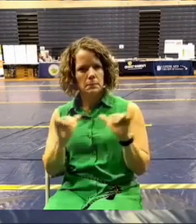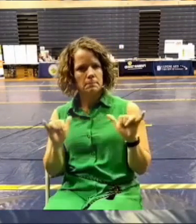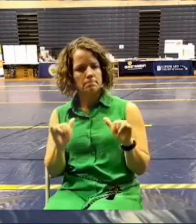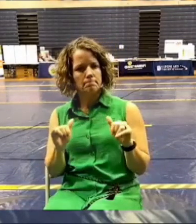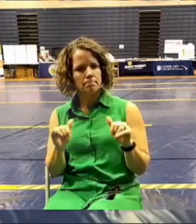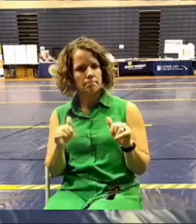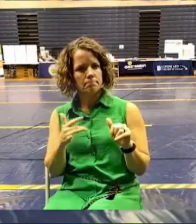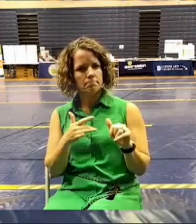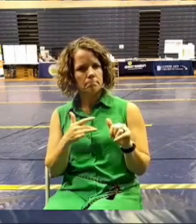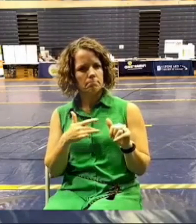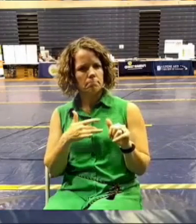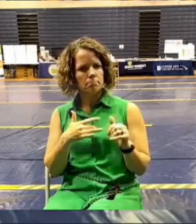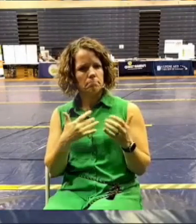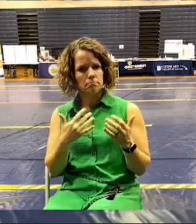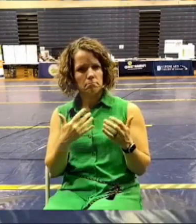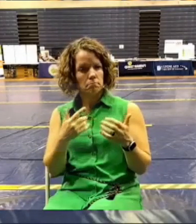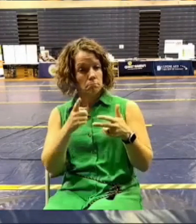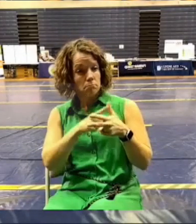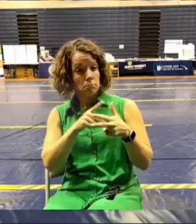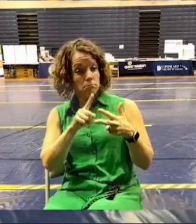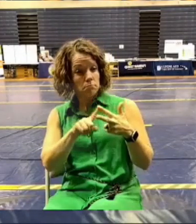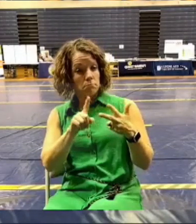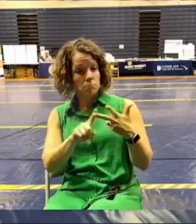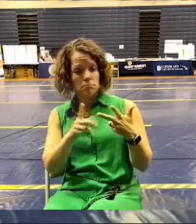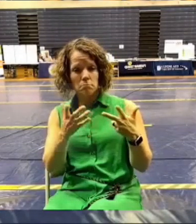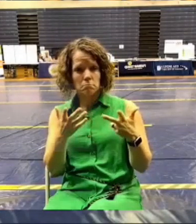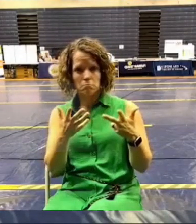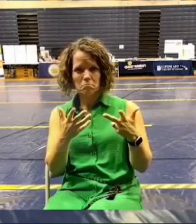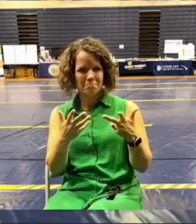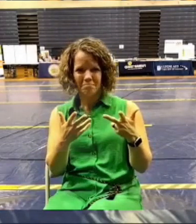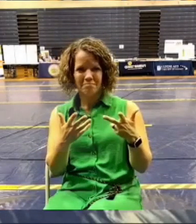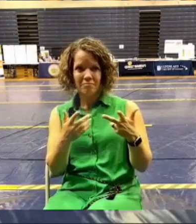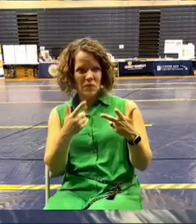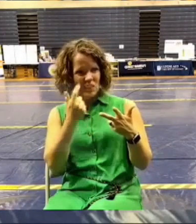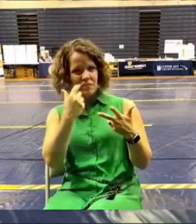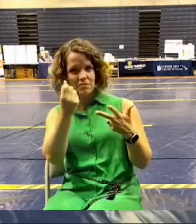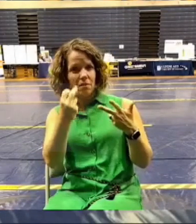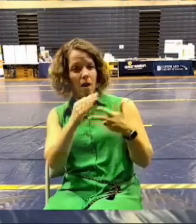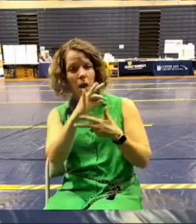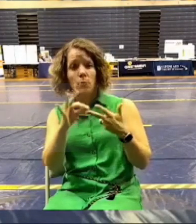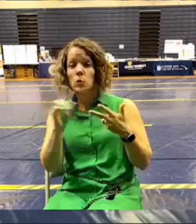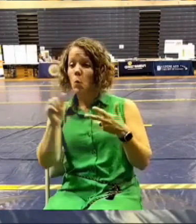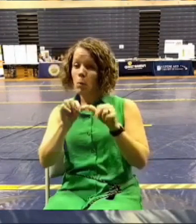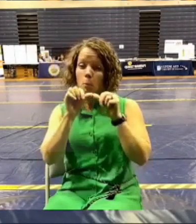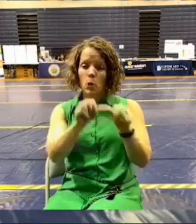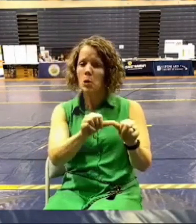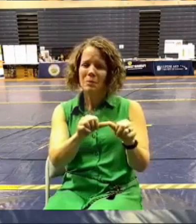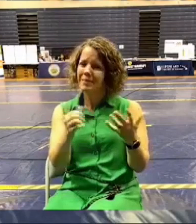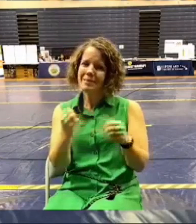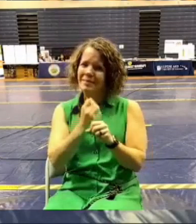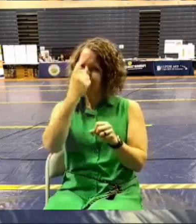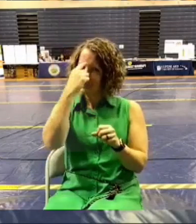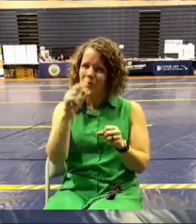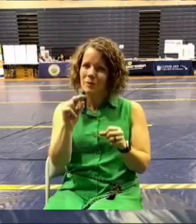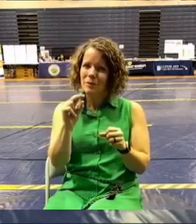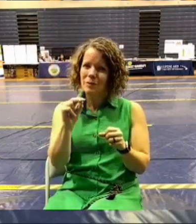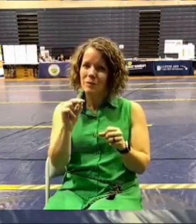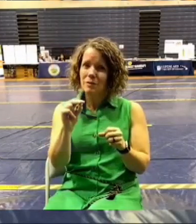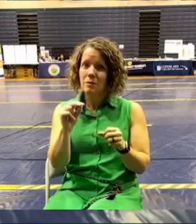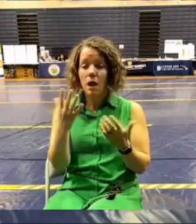understand a good, realistic alternative, except for one, and I have not gotten a good answer for this. So the Central Maui